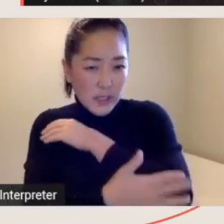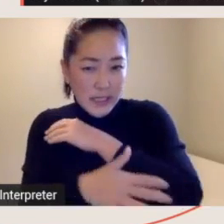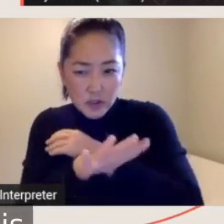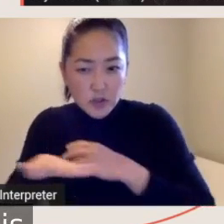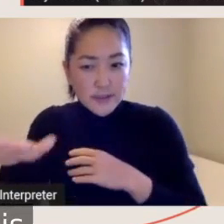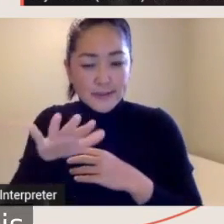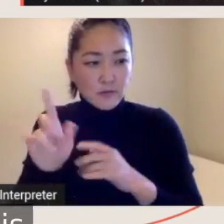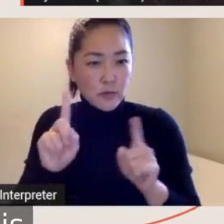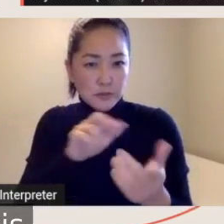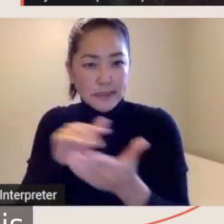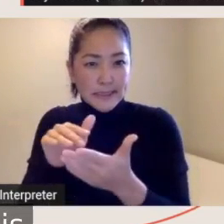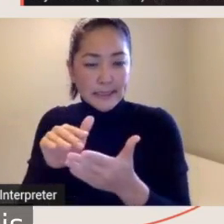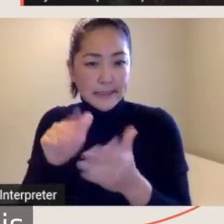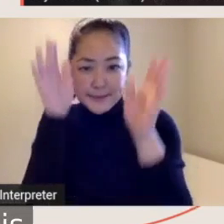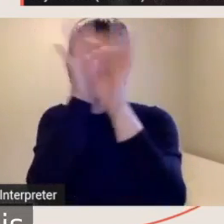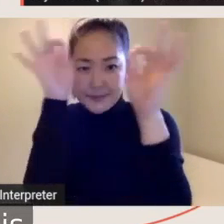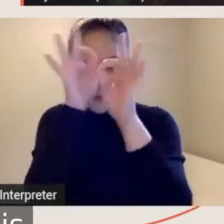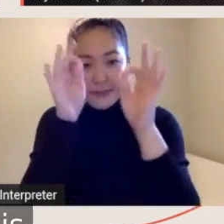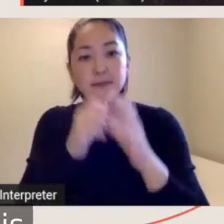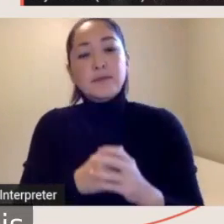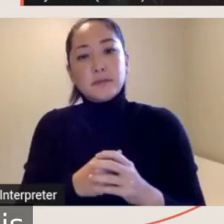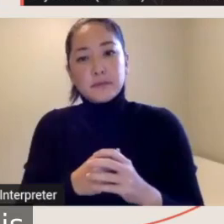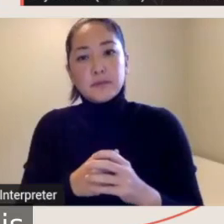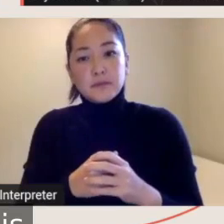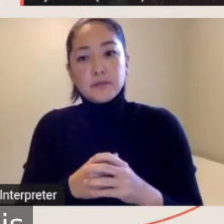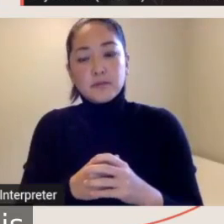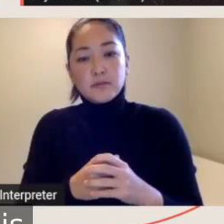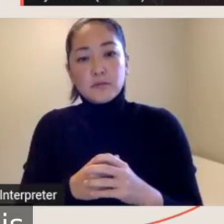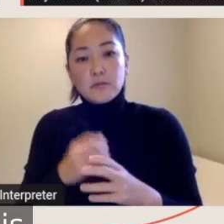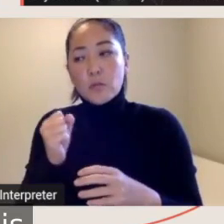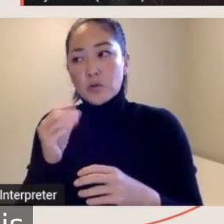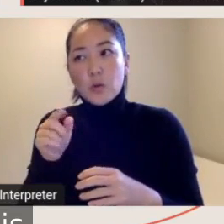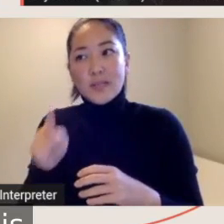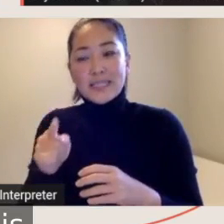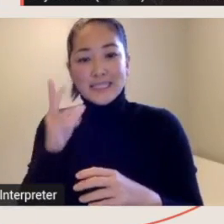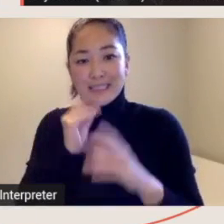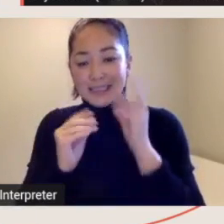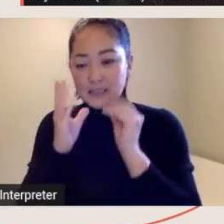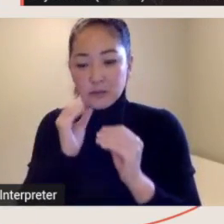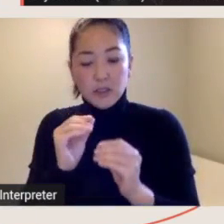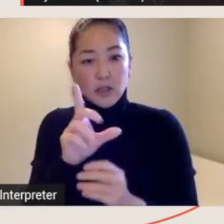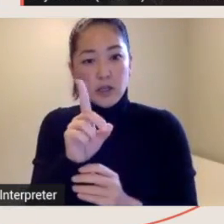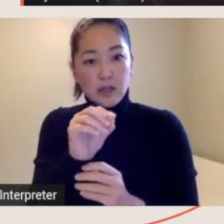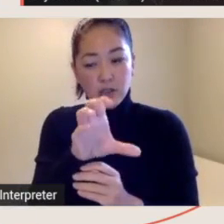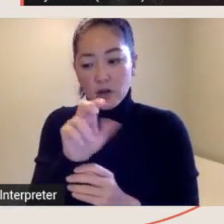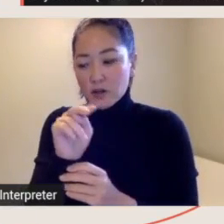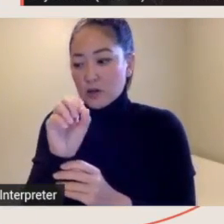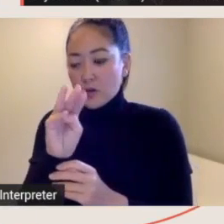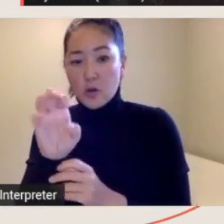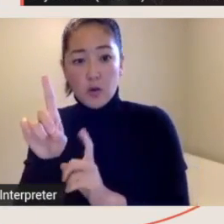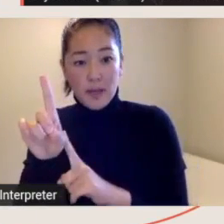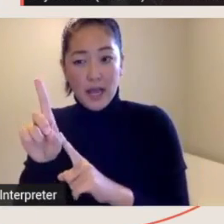studying. So it was for sure that this experience in Doc Nomads gave us